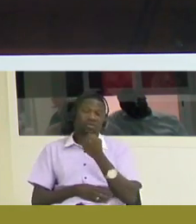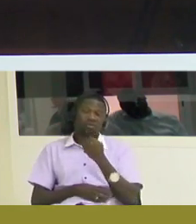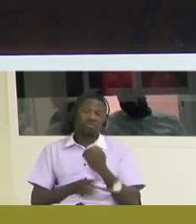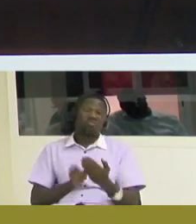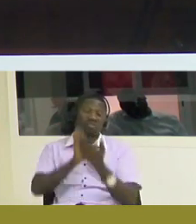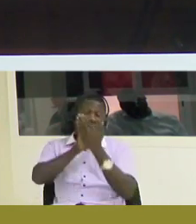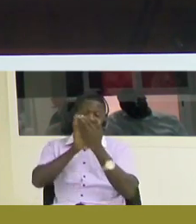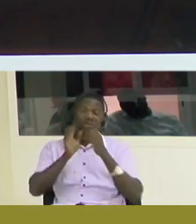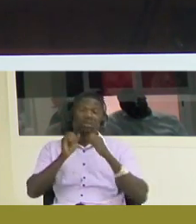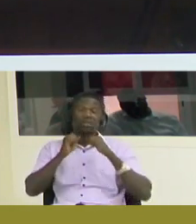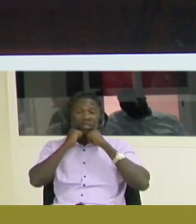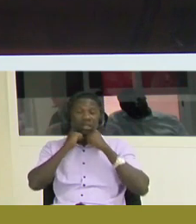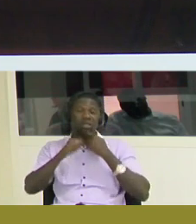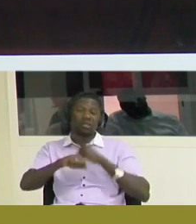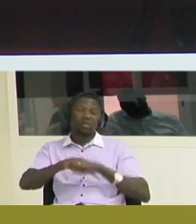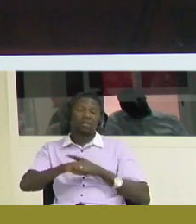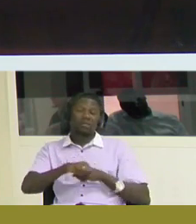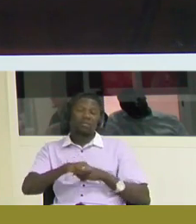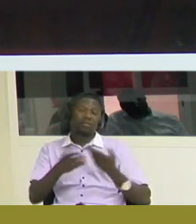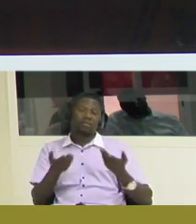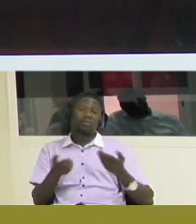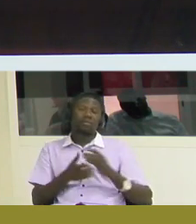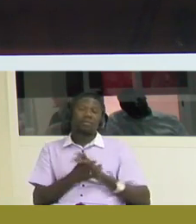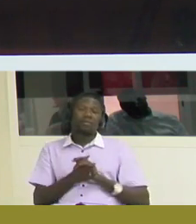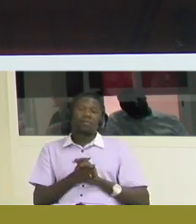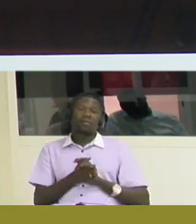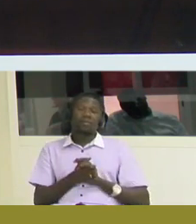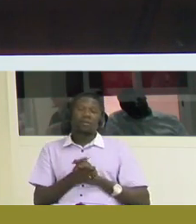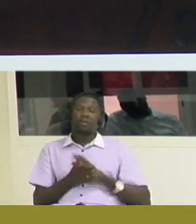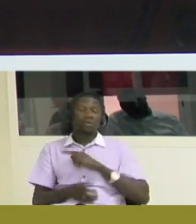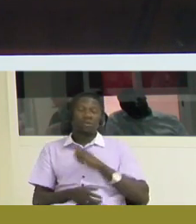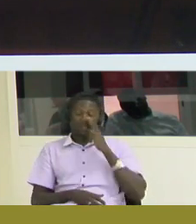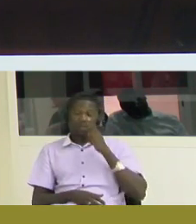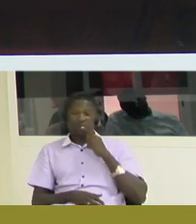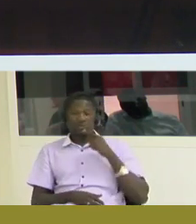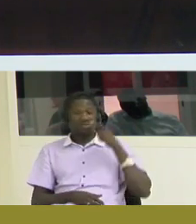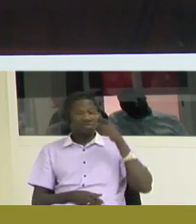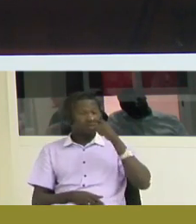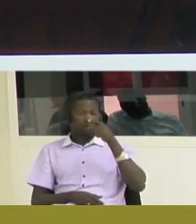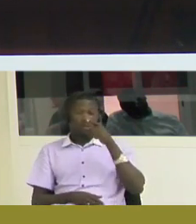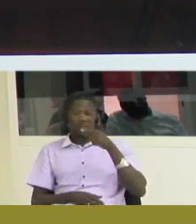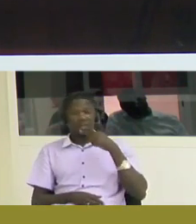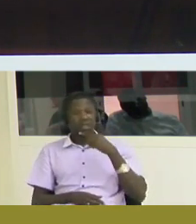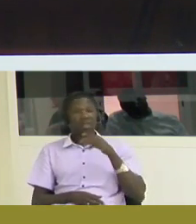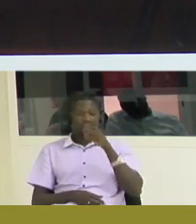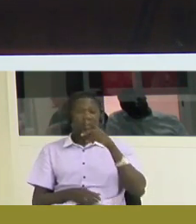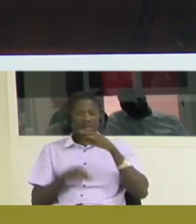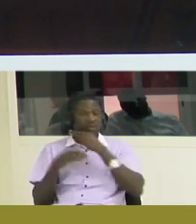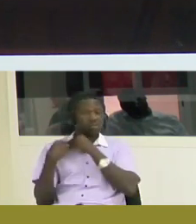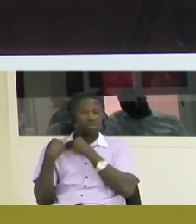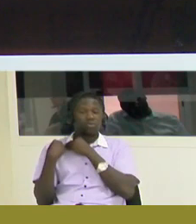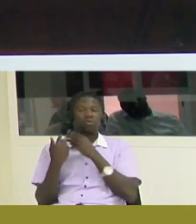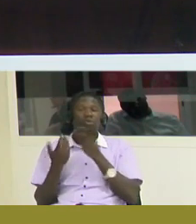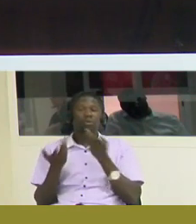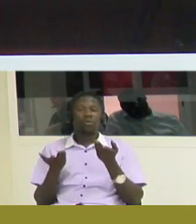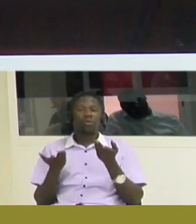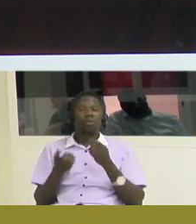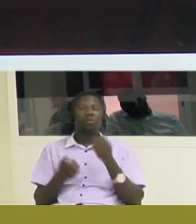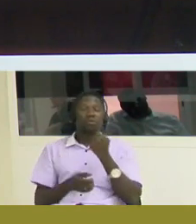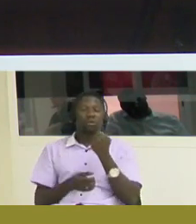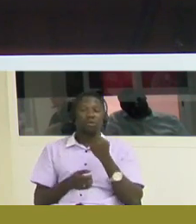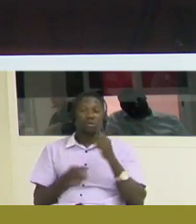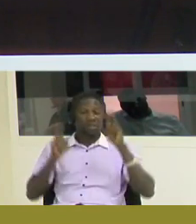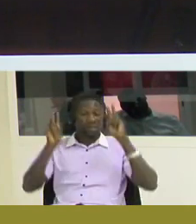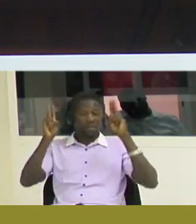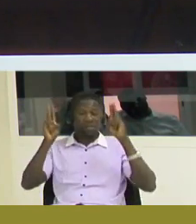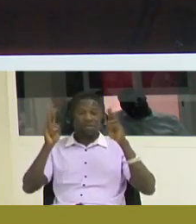at the time I'm not trying to point the finger or put the blame on him because Jame can be